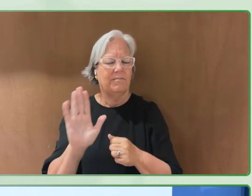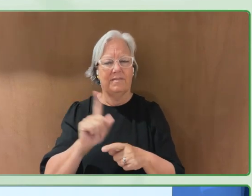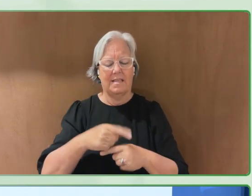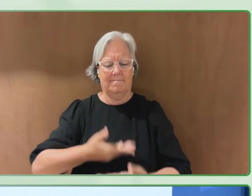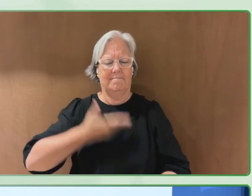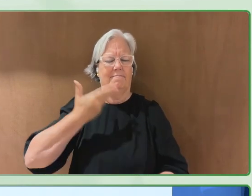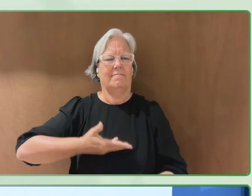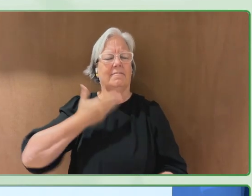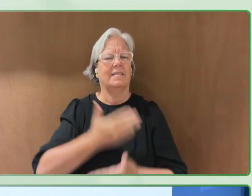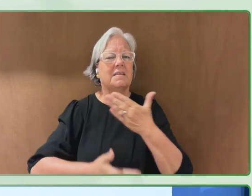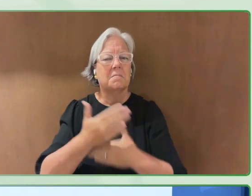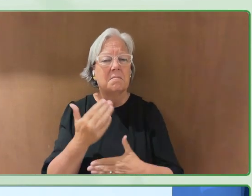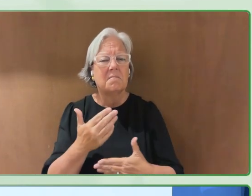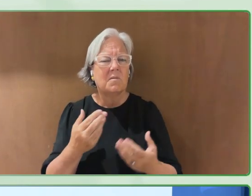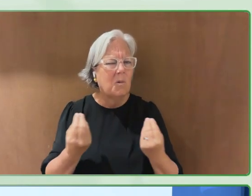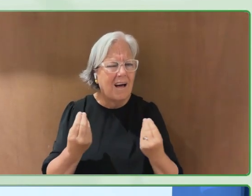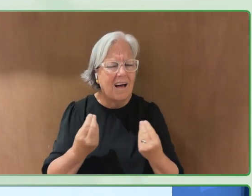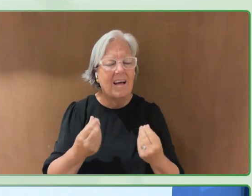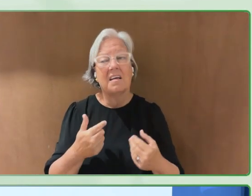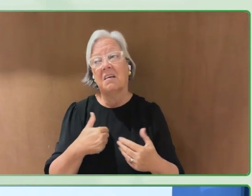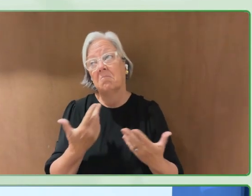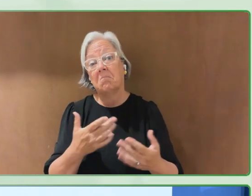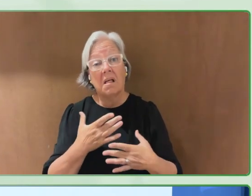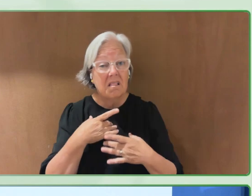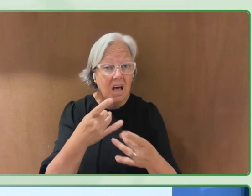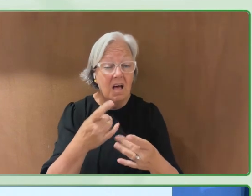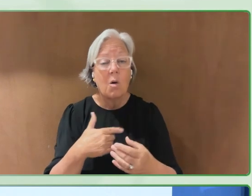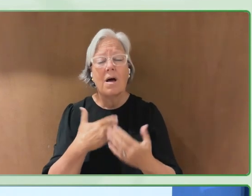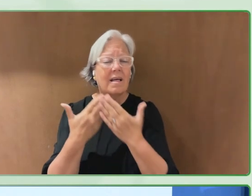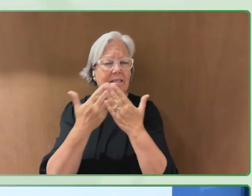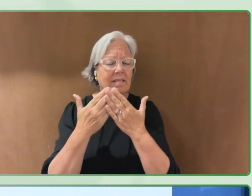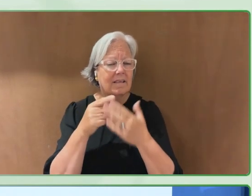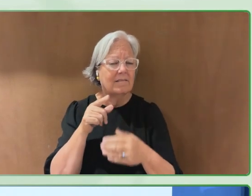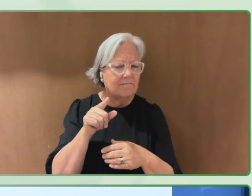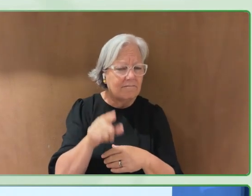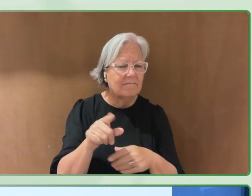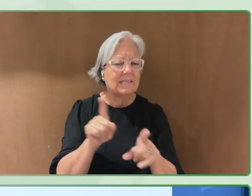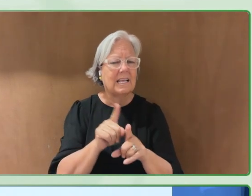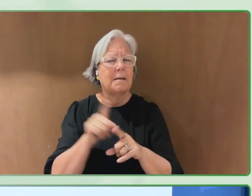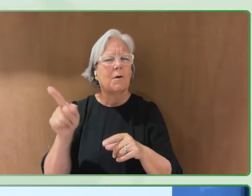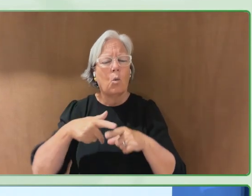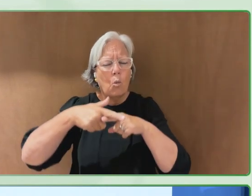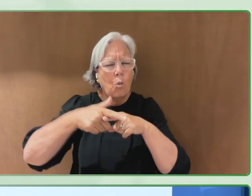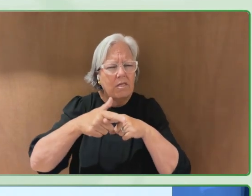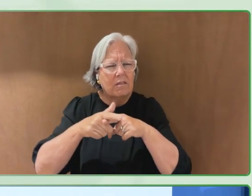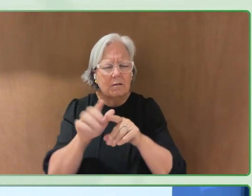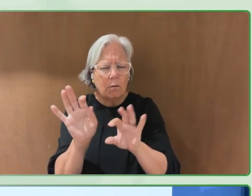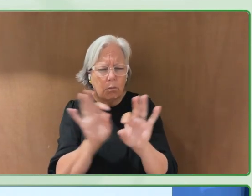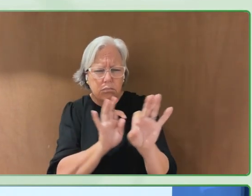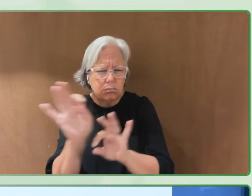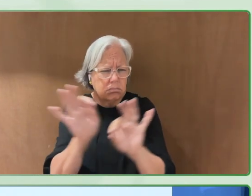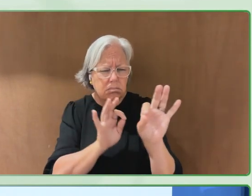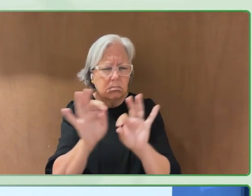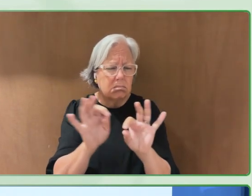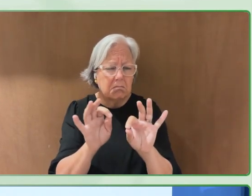it, maybe because I studied bioengineering and I know how to do it, or who knows, maybe there